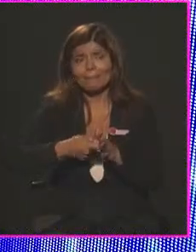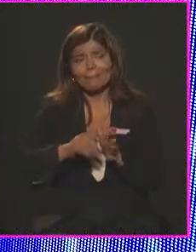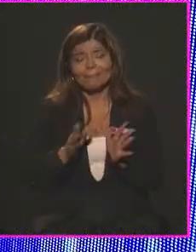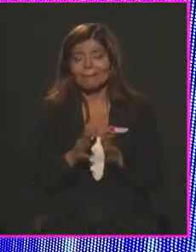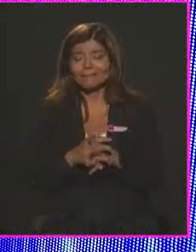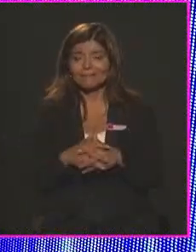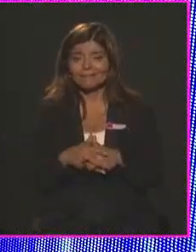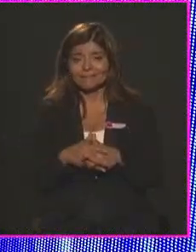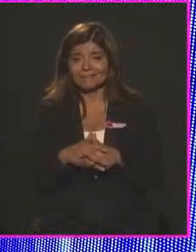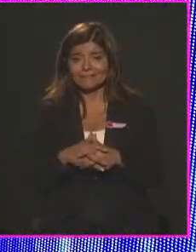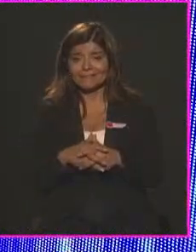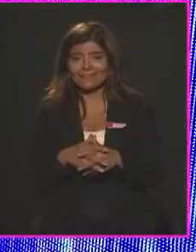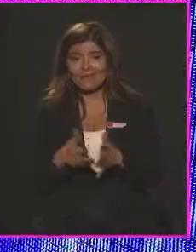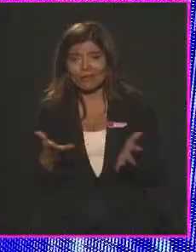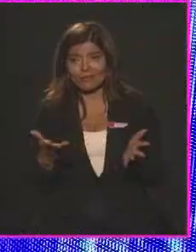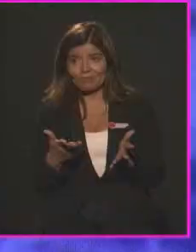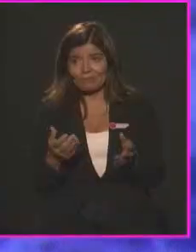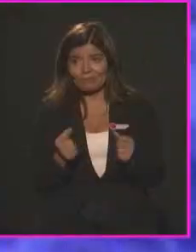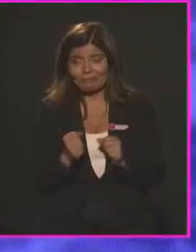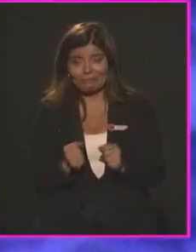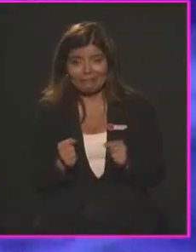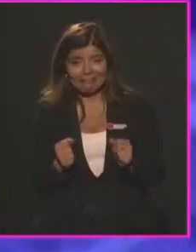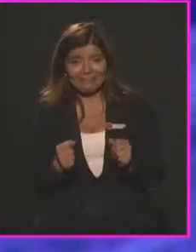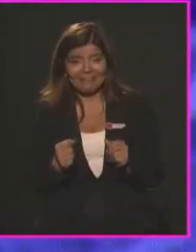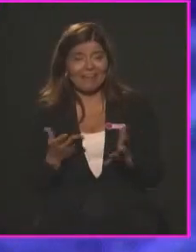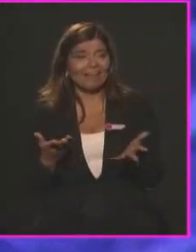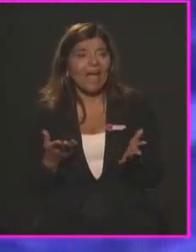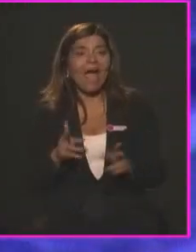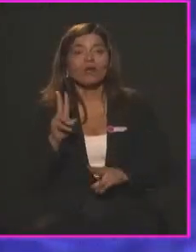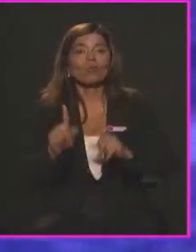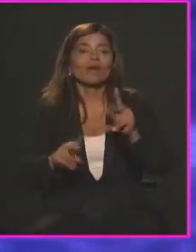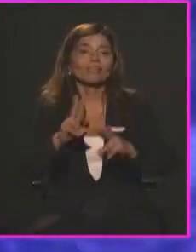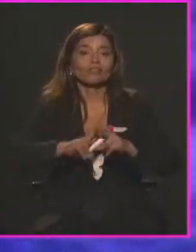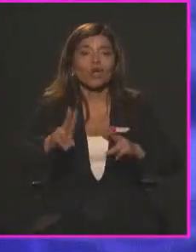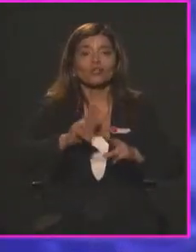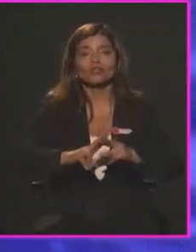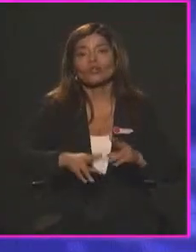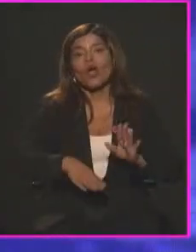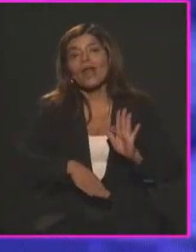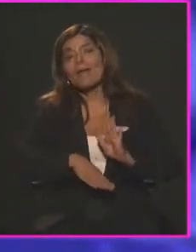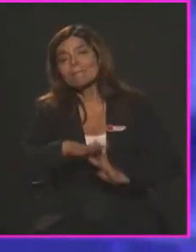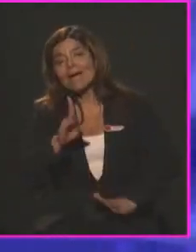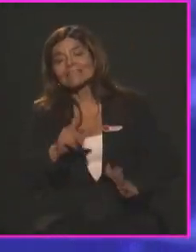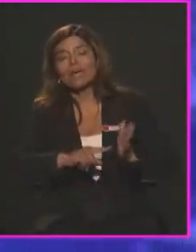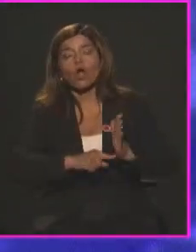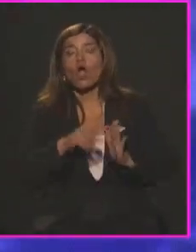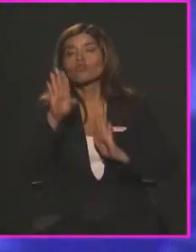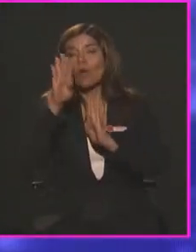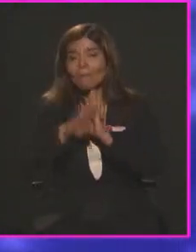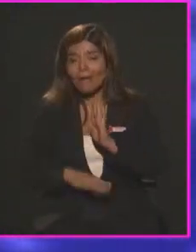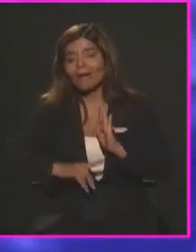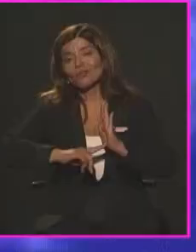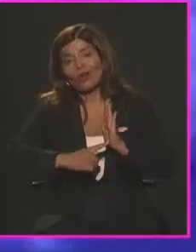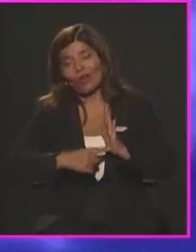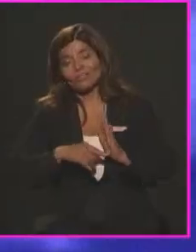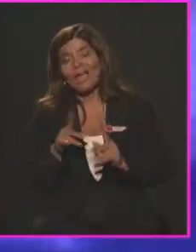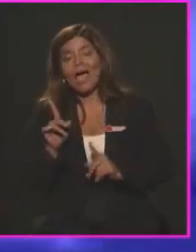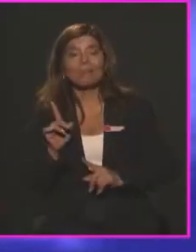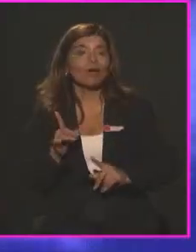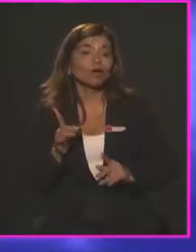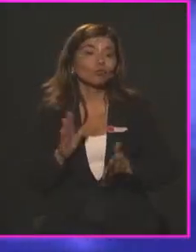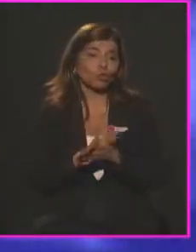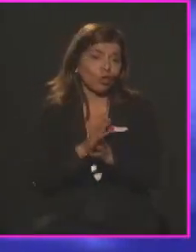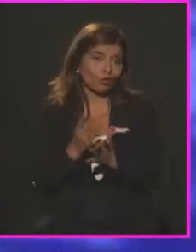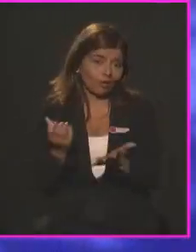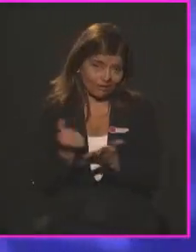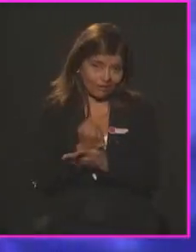So as you can see, some solutions are high-tech, some are low, many are win-win, and they're working.